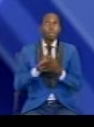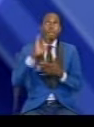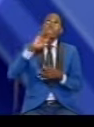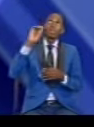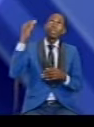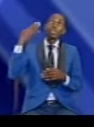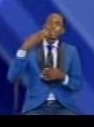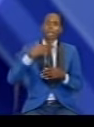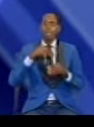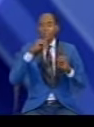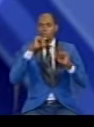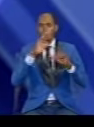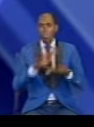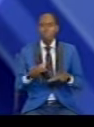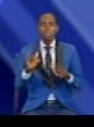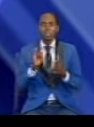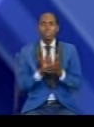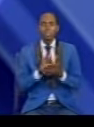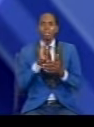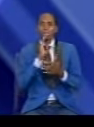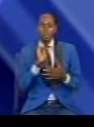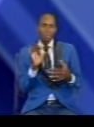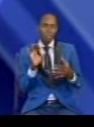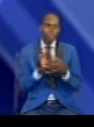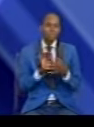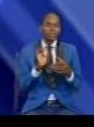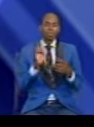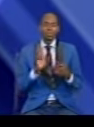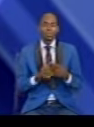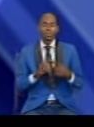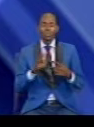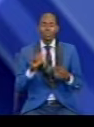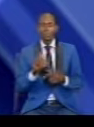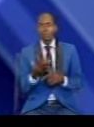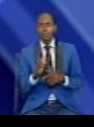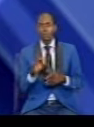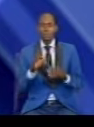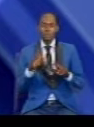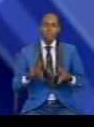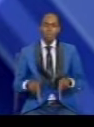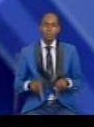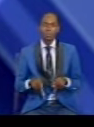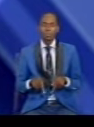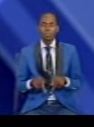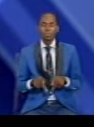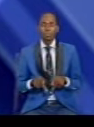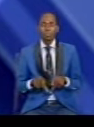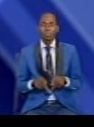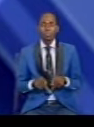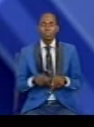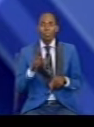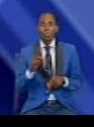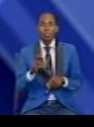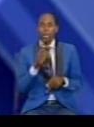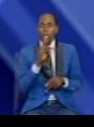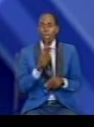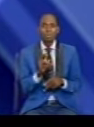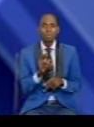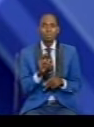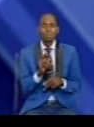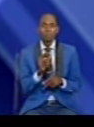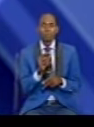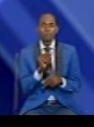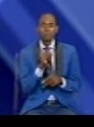blessings that accrue to a person that has lived an uncompromising life. You are not the first on earth. You are not the first to walk this